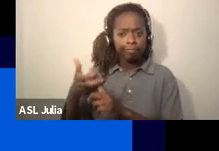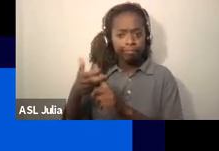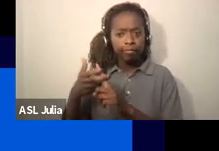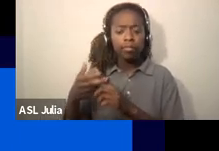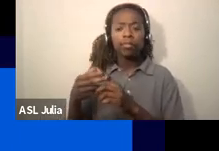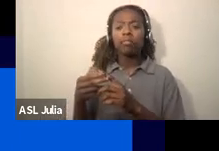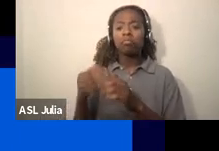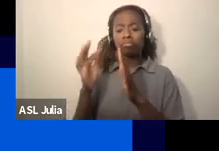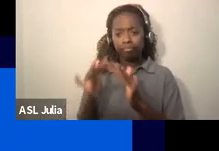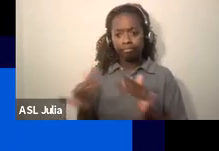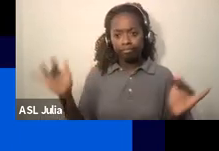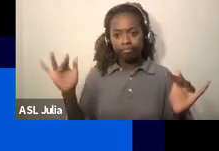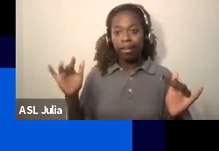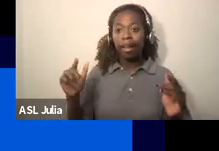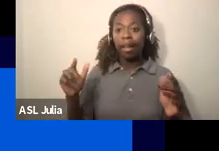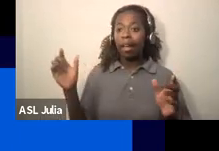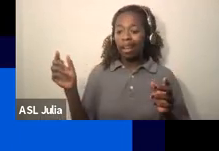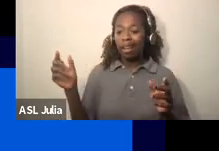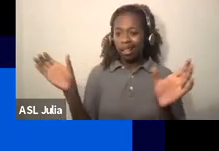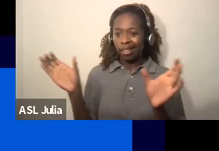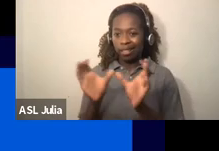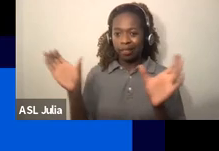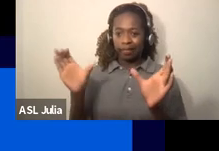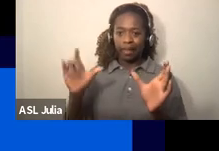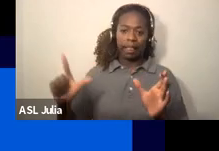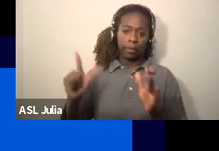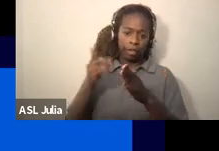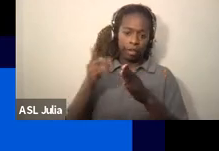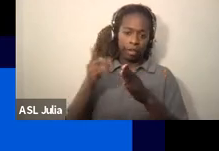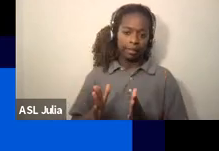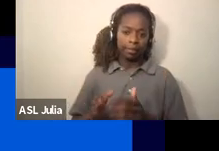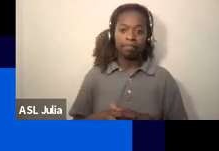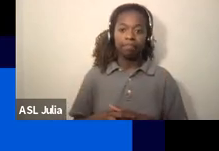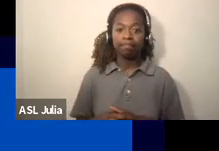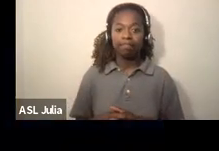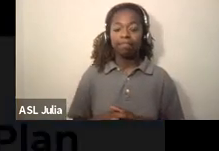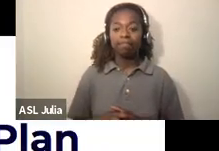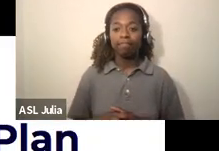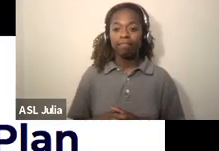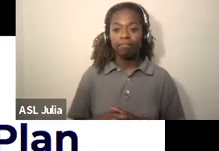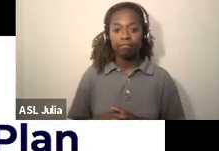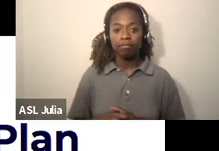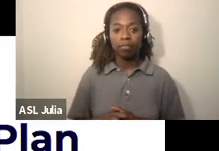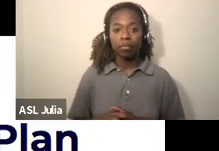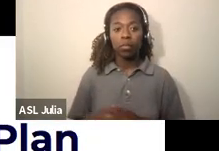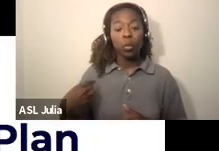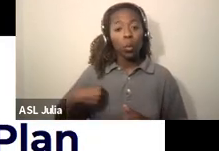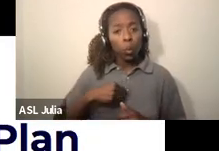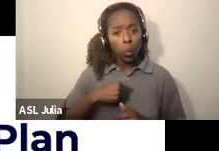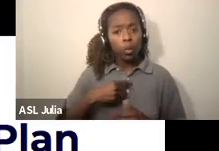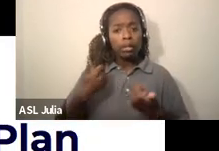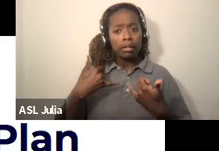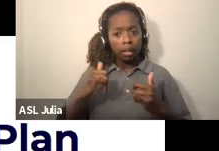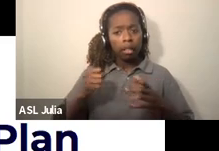preliminary licensed librarians thank you as we expand library